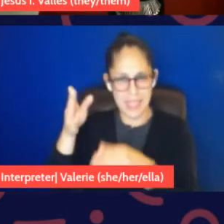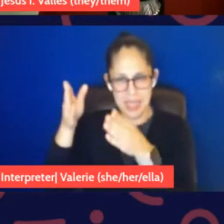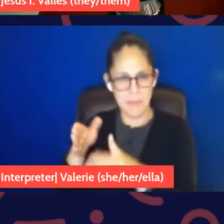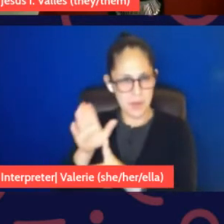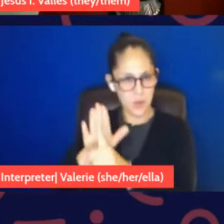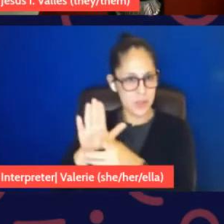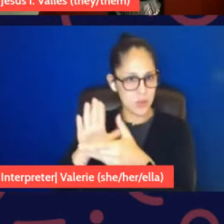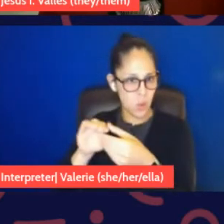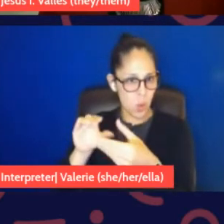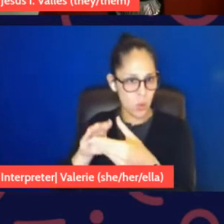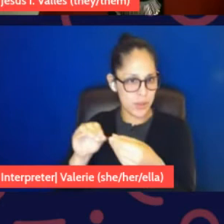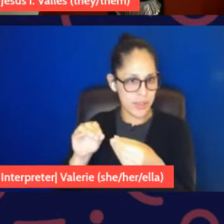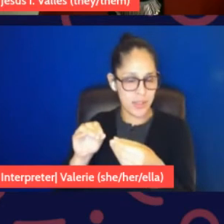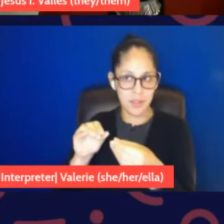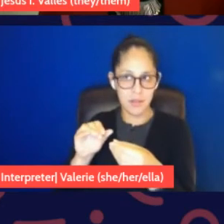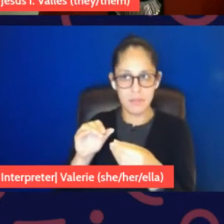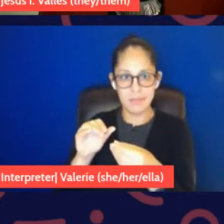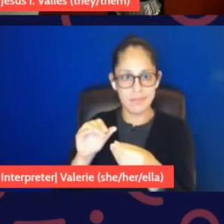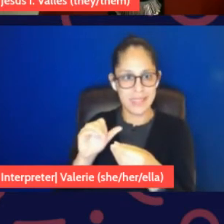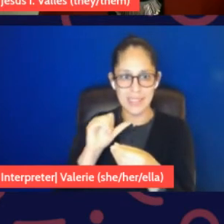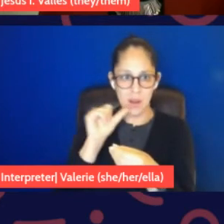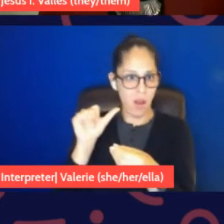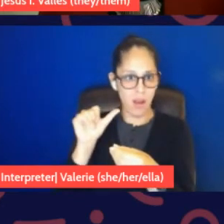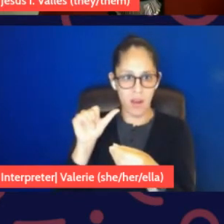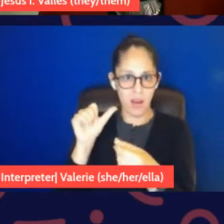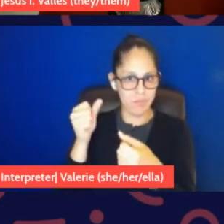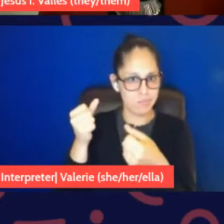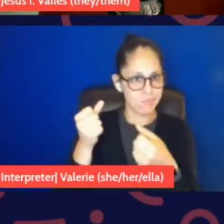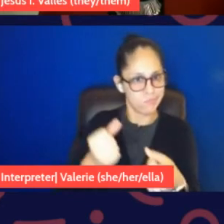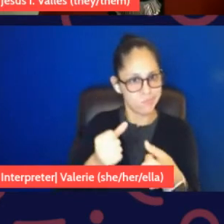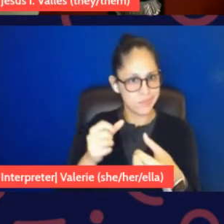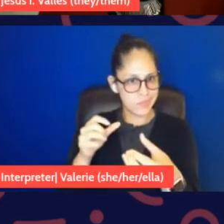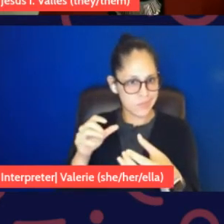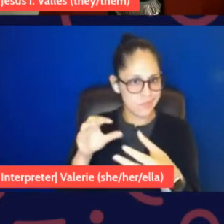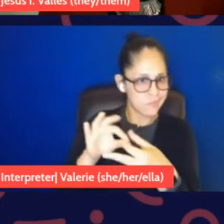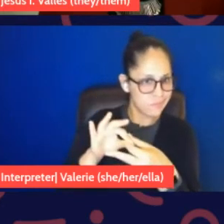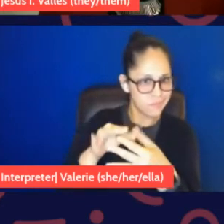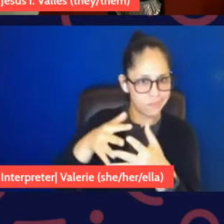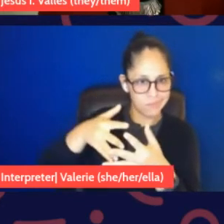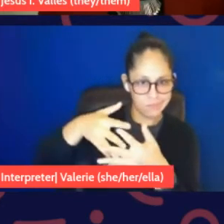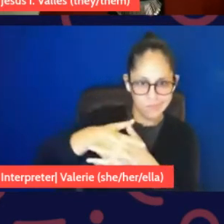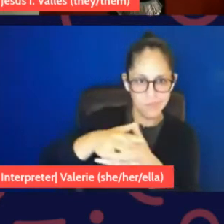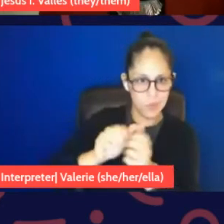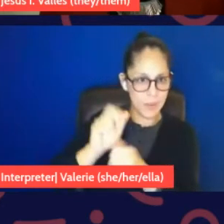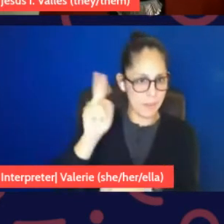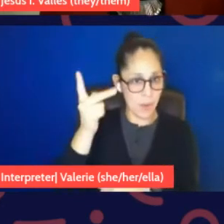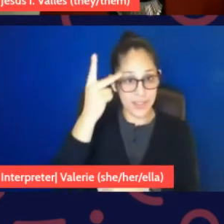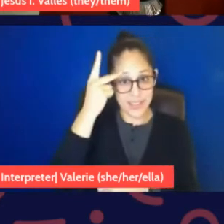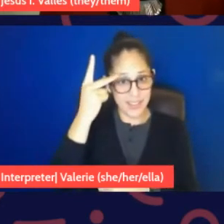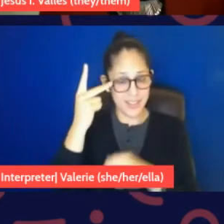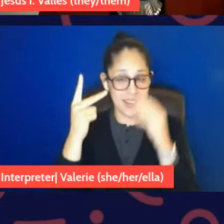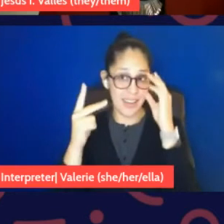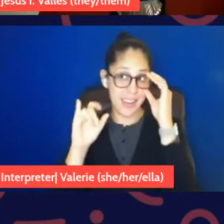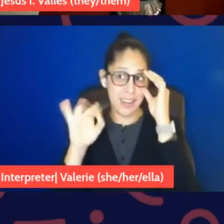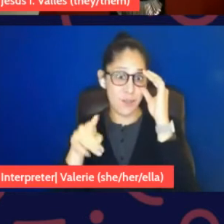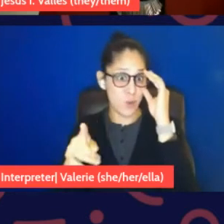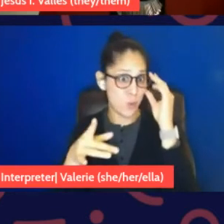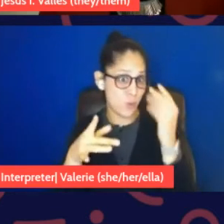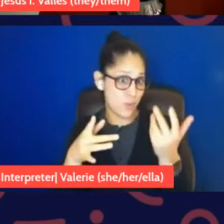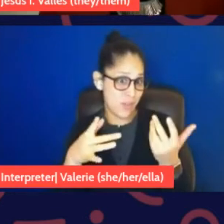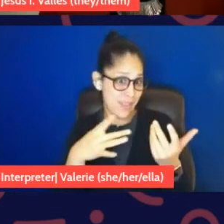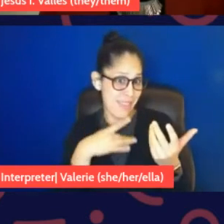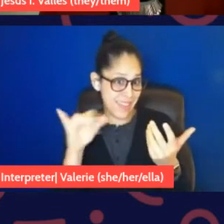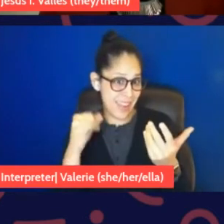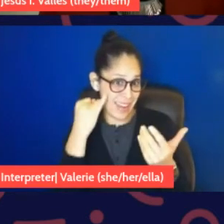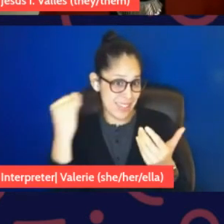politics. And I mean, it's like you are, whether you like it or not, you're a politician. And I mean, I